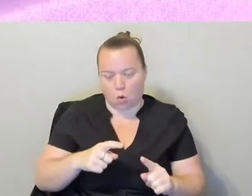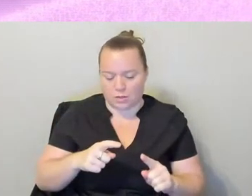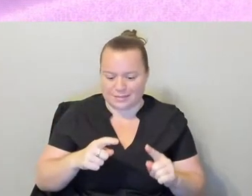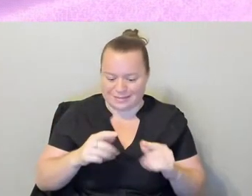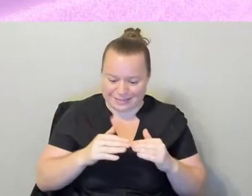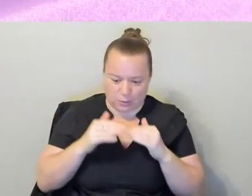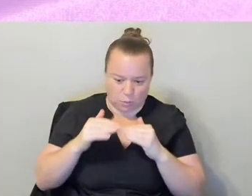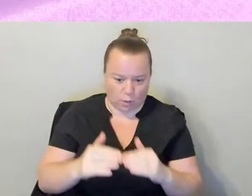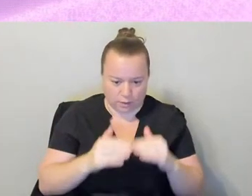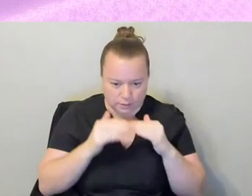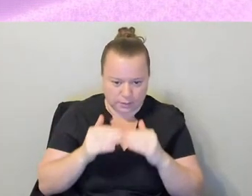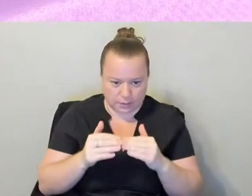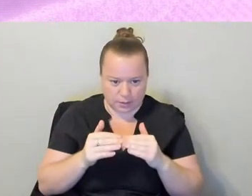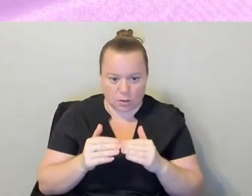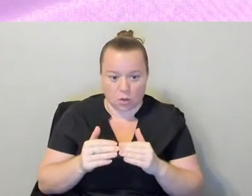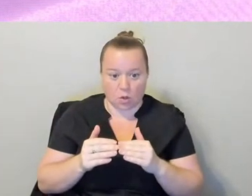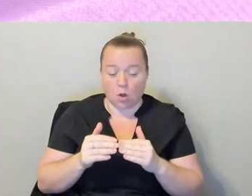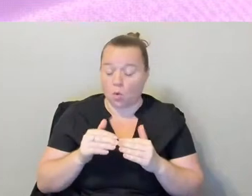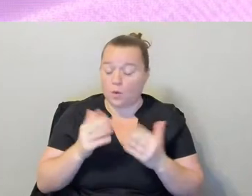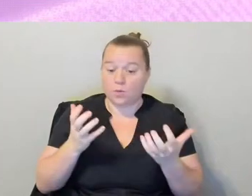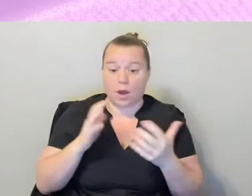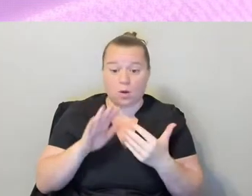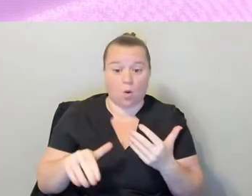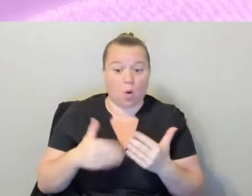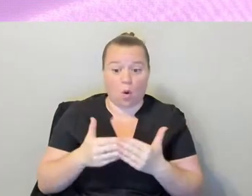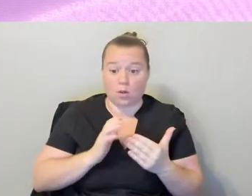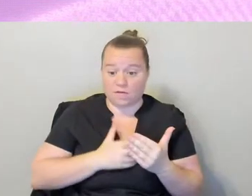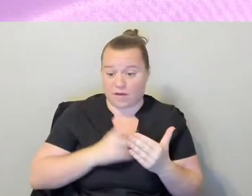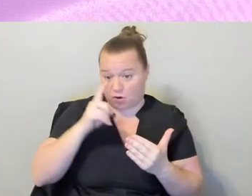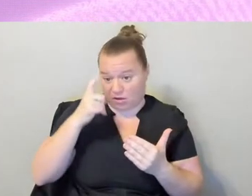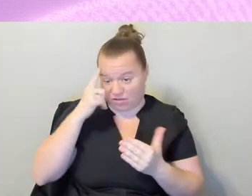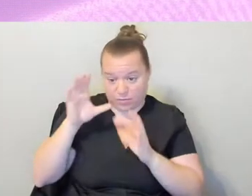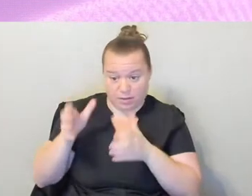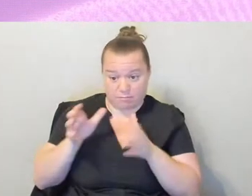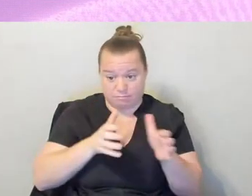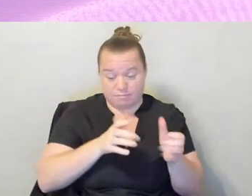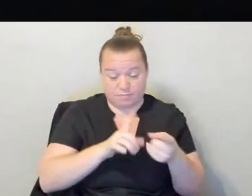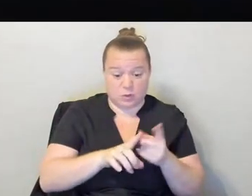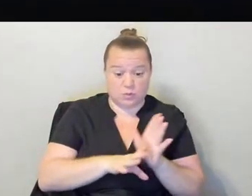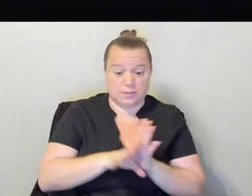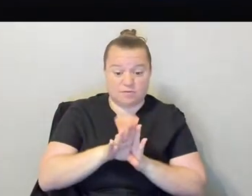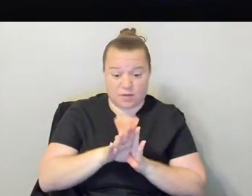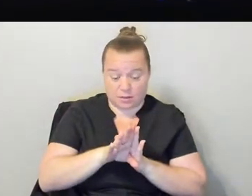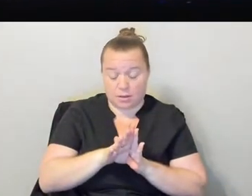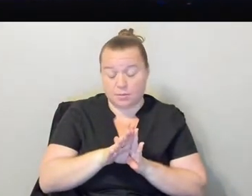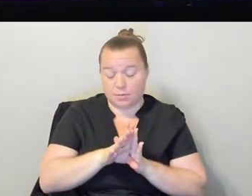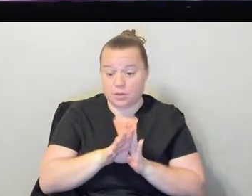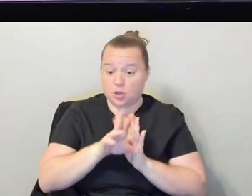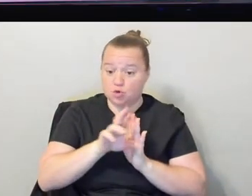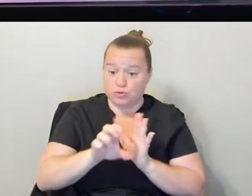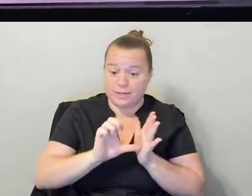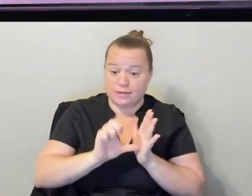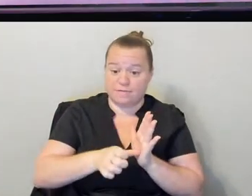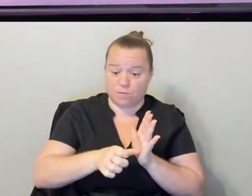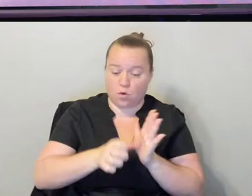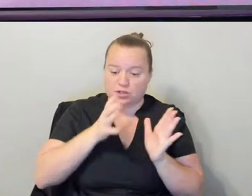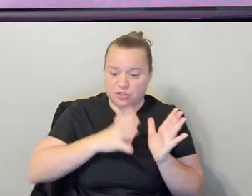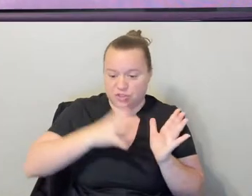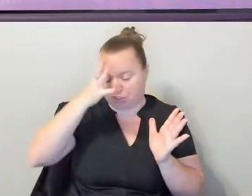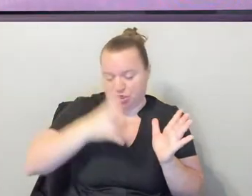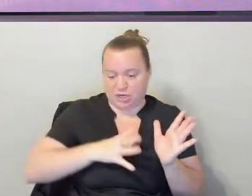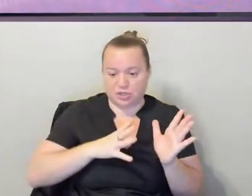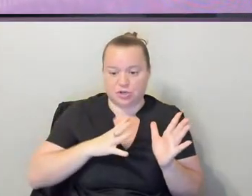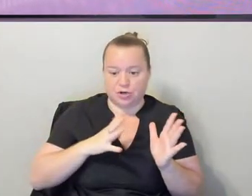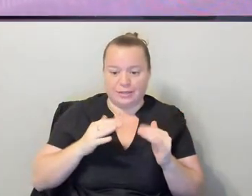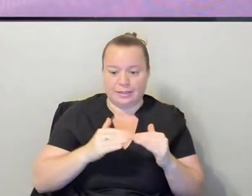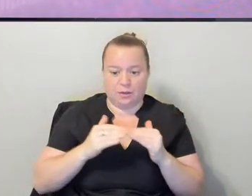all our administrations to develop these funds in this way that reinforce gender equality in all aspects.